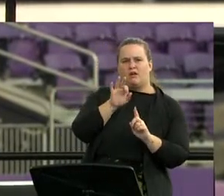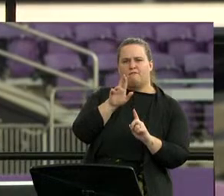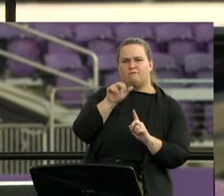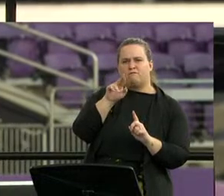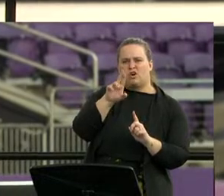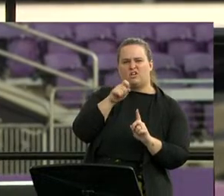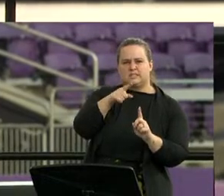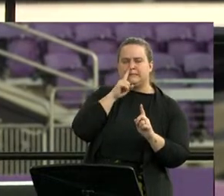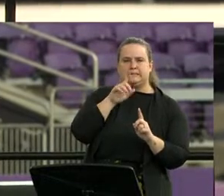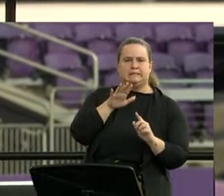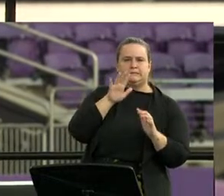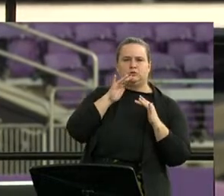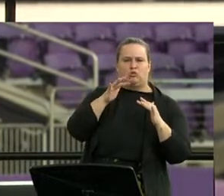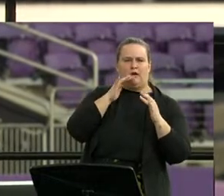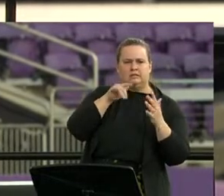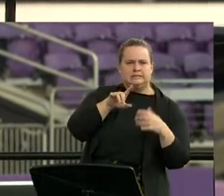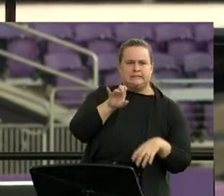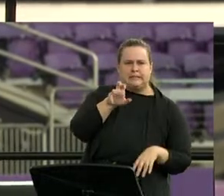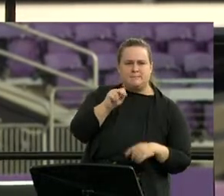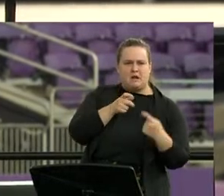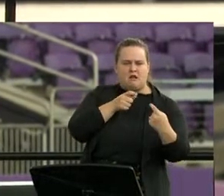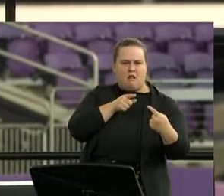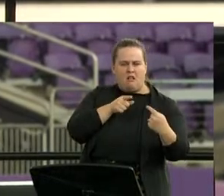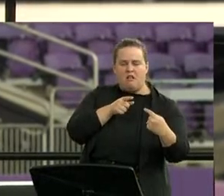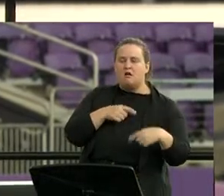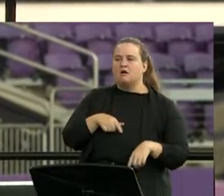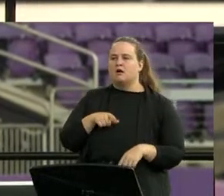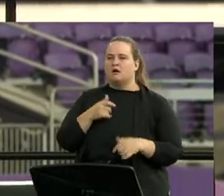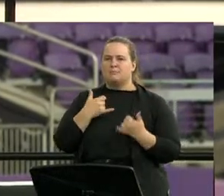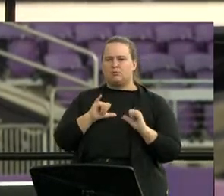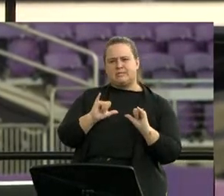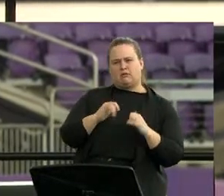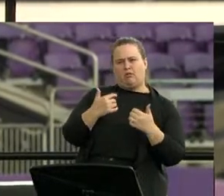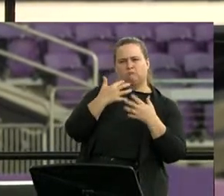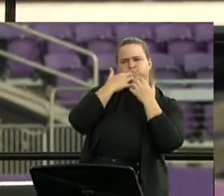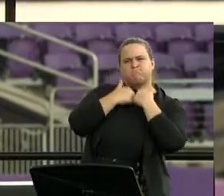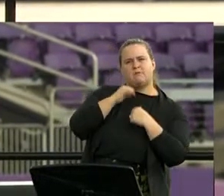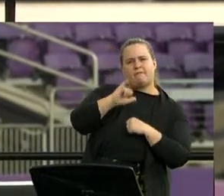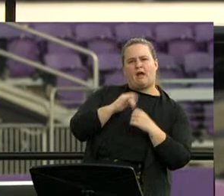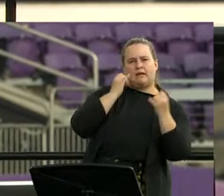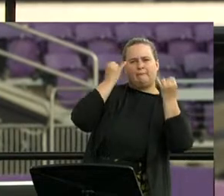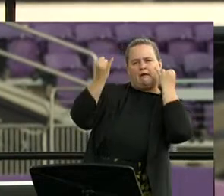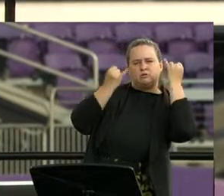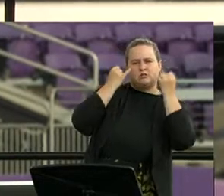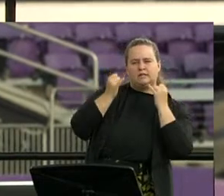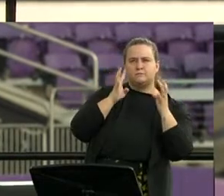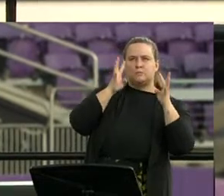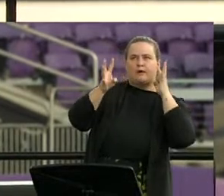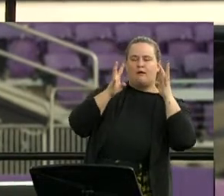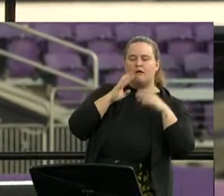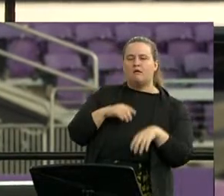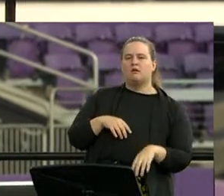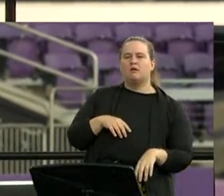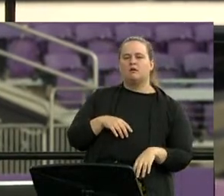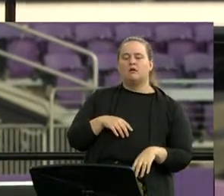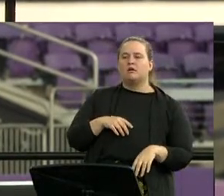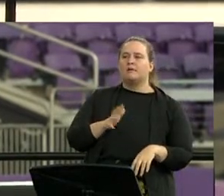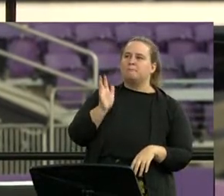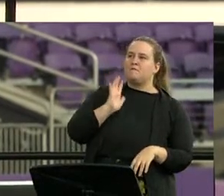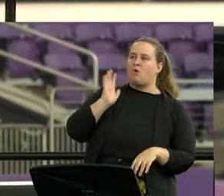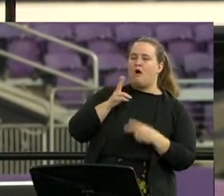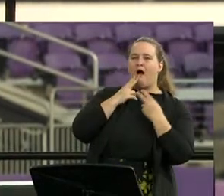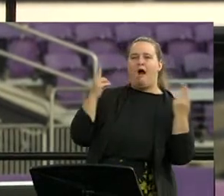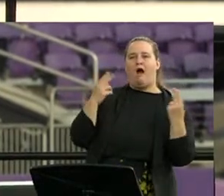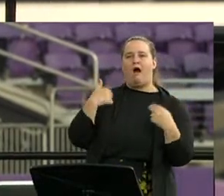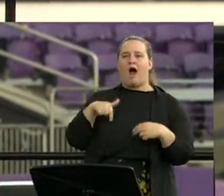man-eating demon, yet we still preserve the imaginative creativity of childhood. Gone are the days when we naively proclaimed